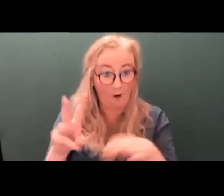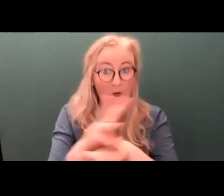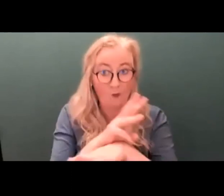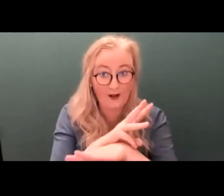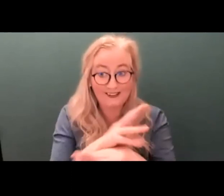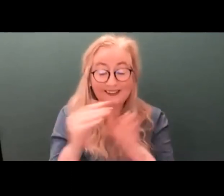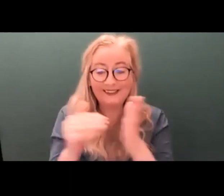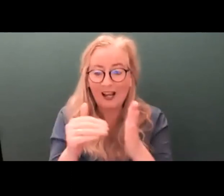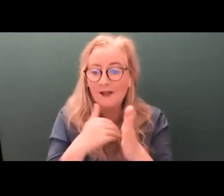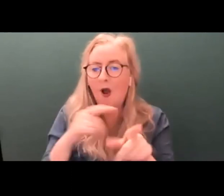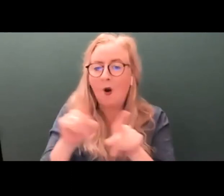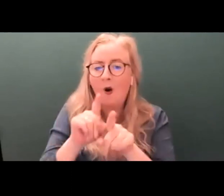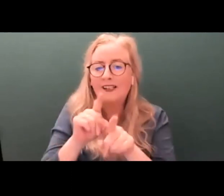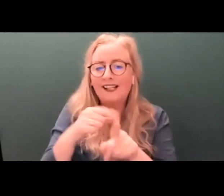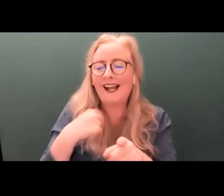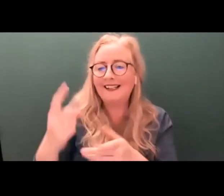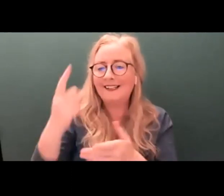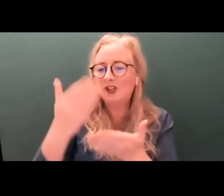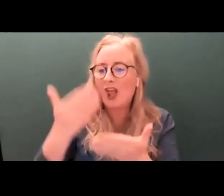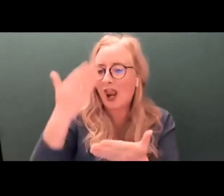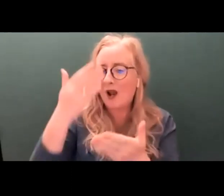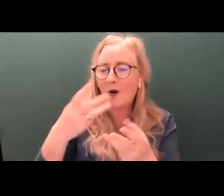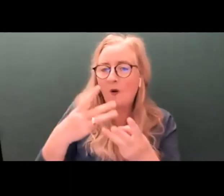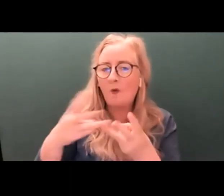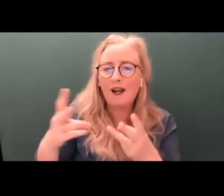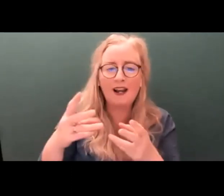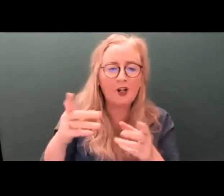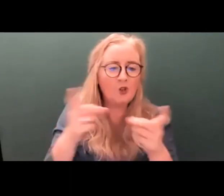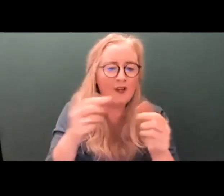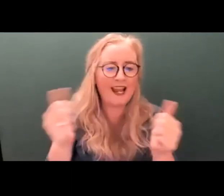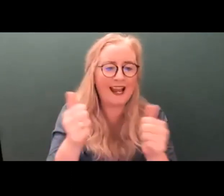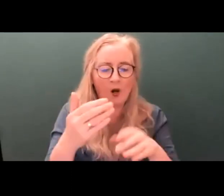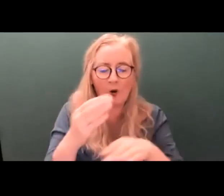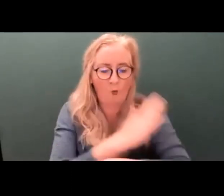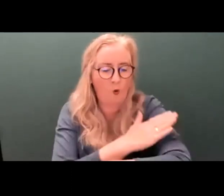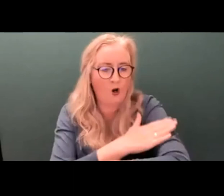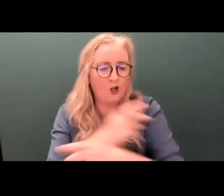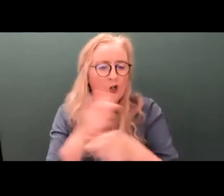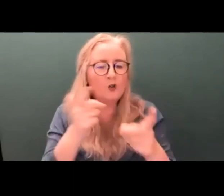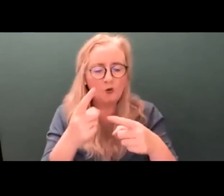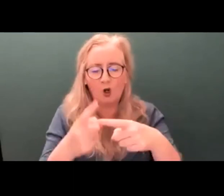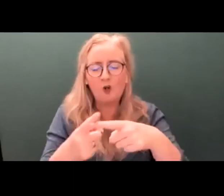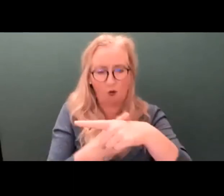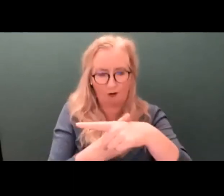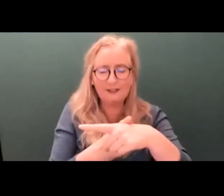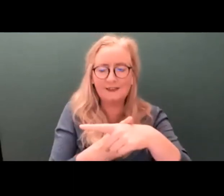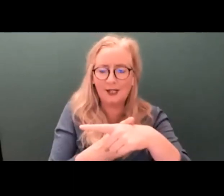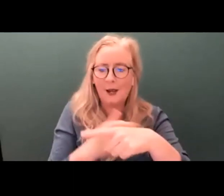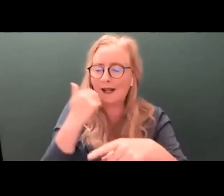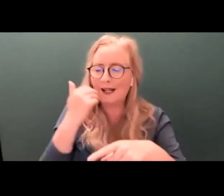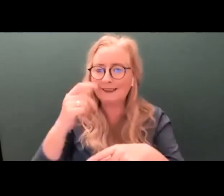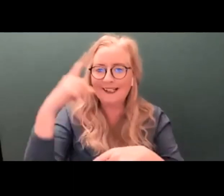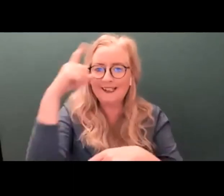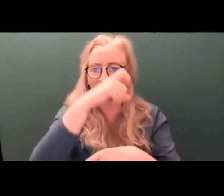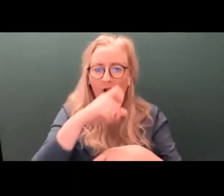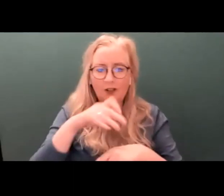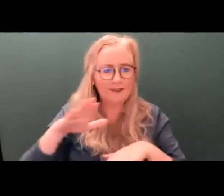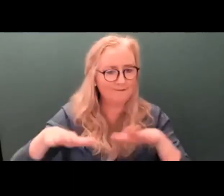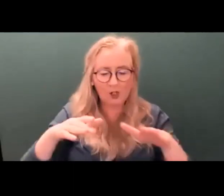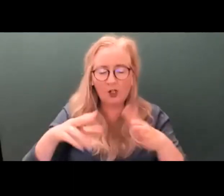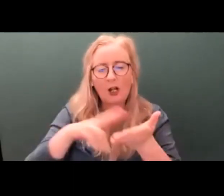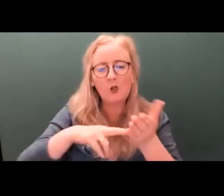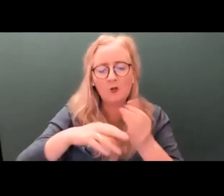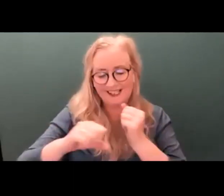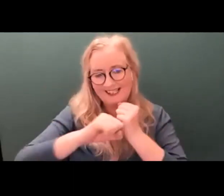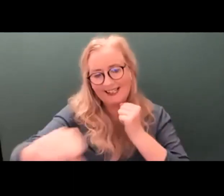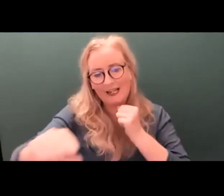I learned also that whatever walk you do to keep it short, they find it very difficult to use the stick for more than